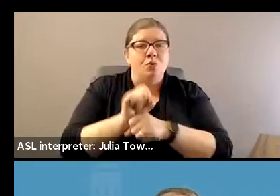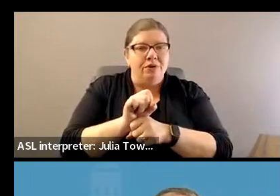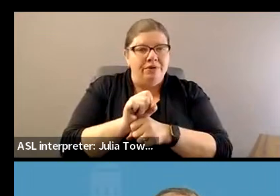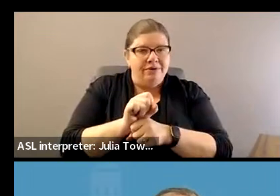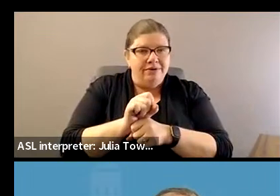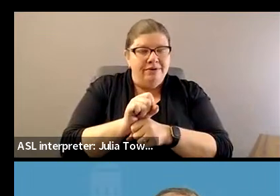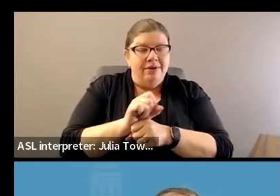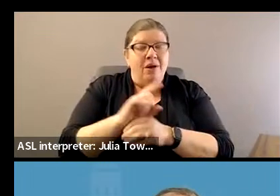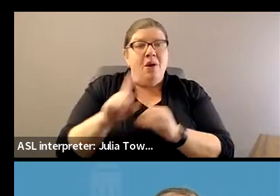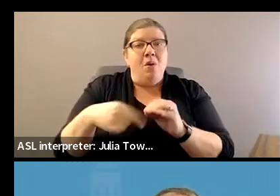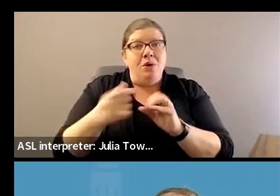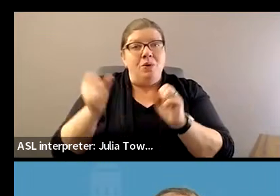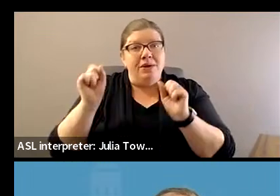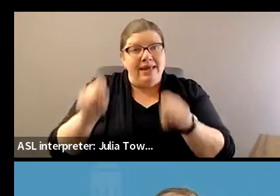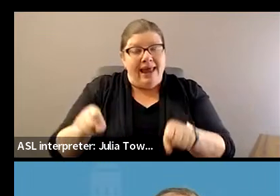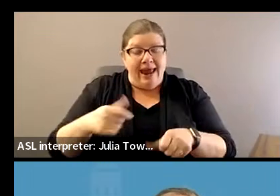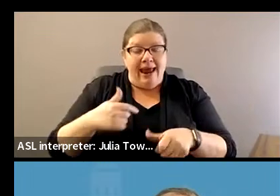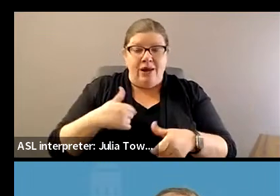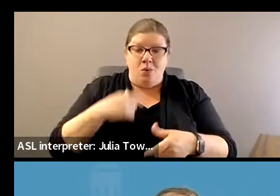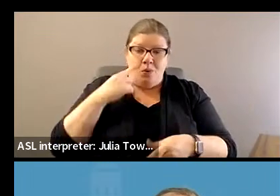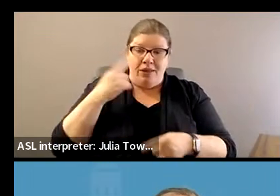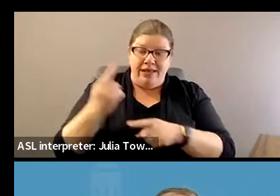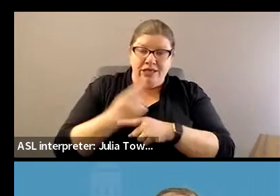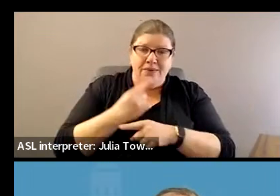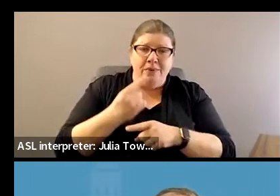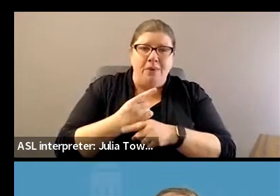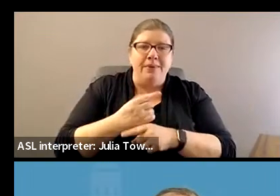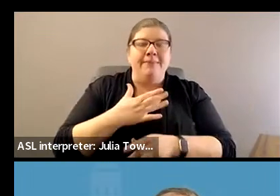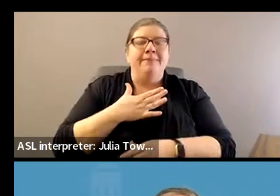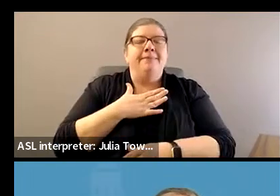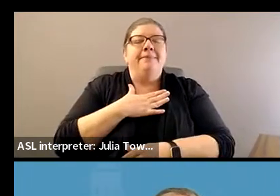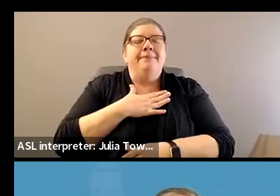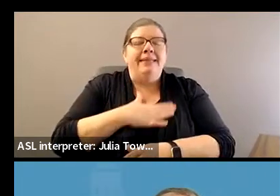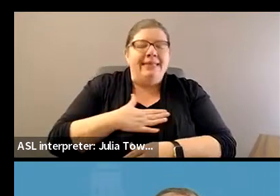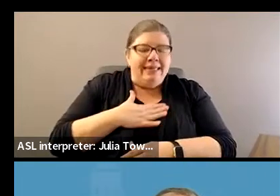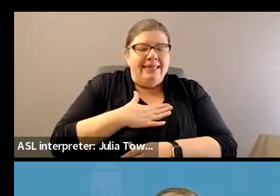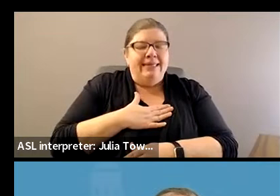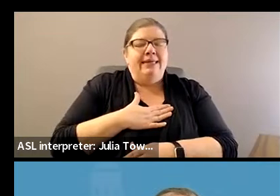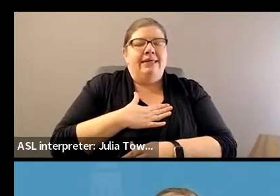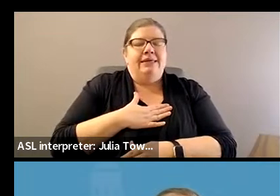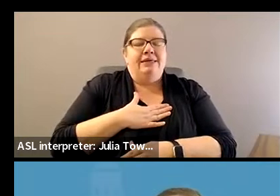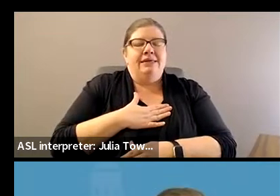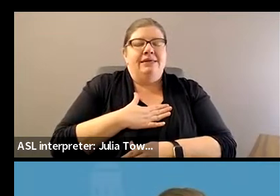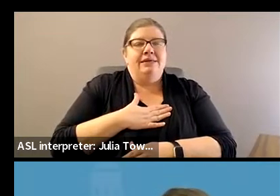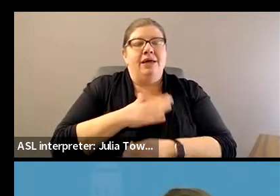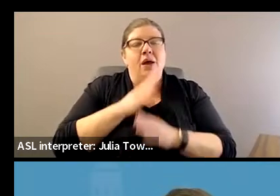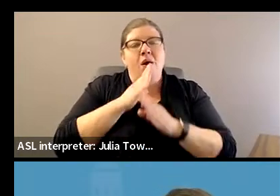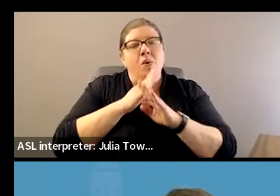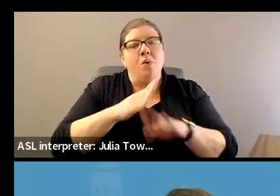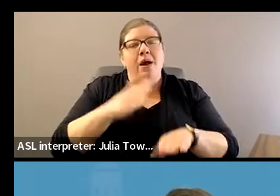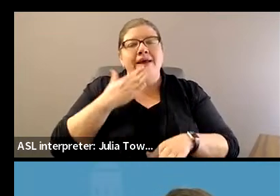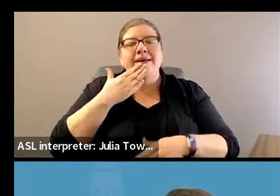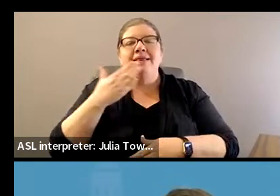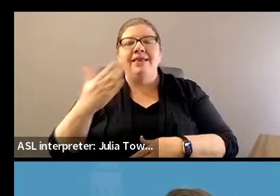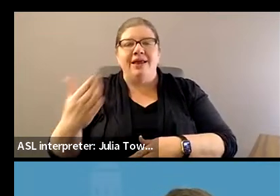when you can, when you have it in you, when you think it's appropriate, please, a quiet thank you goes a long